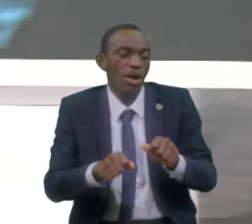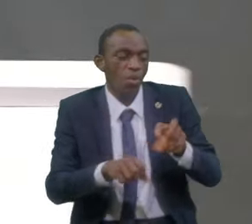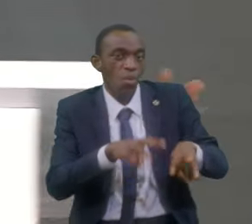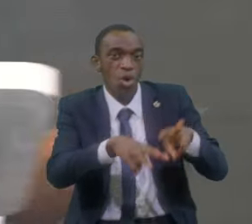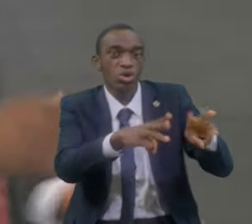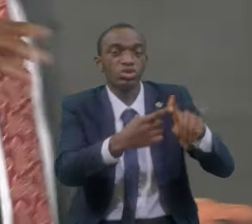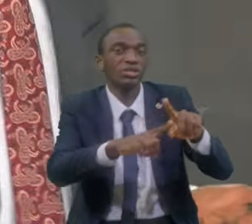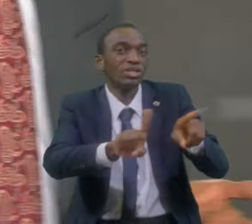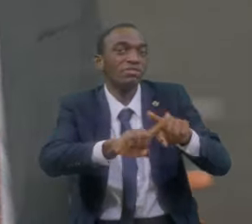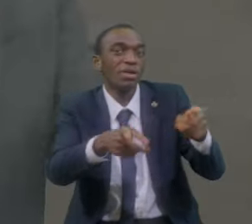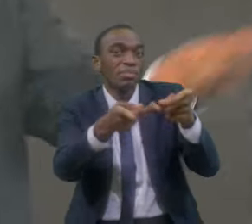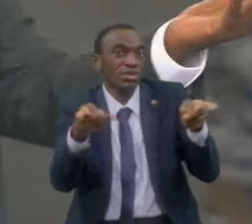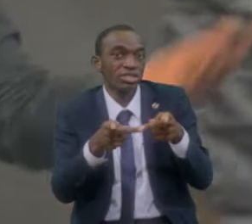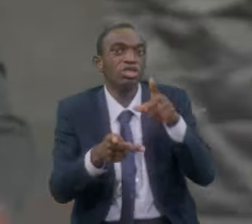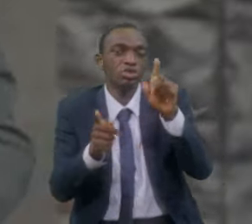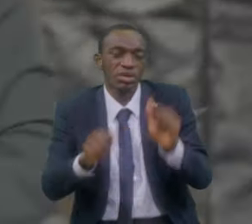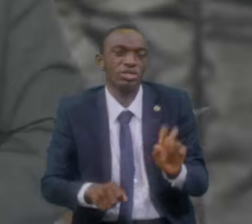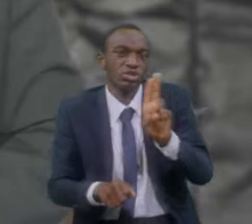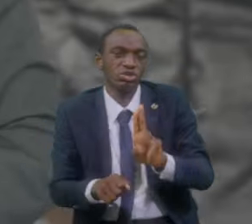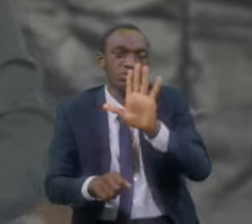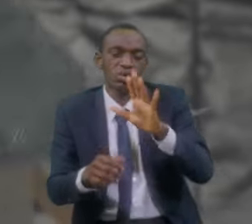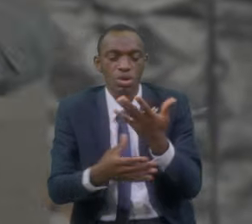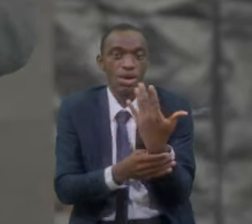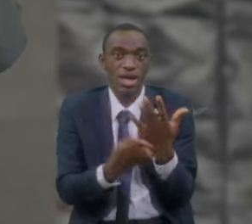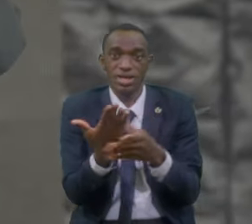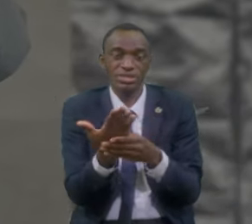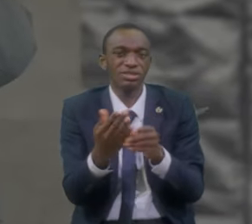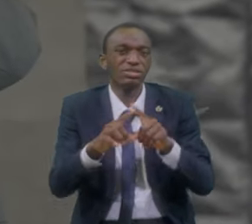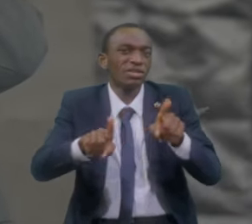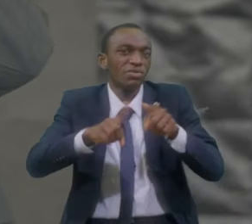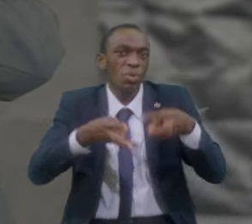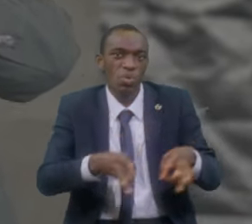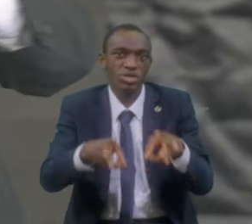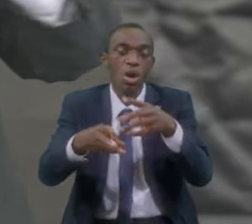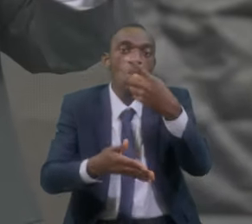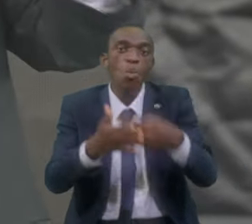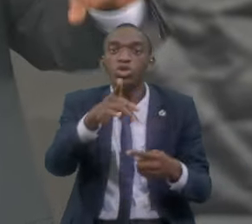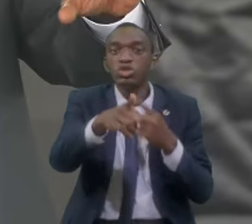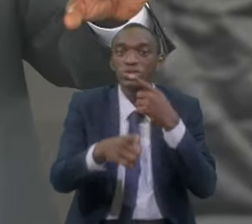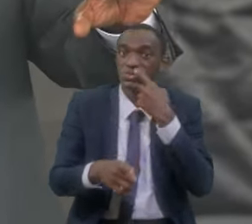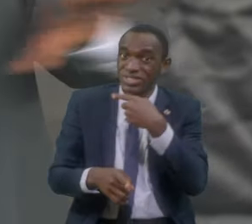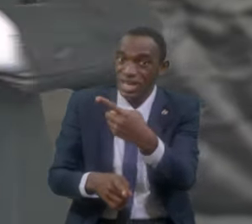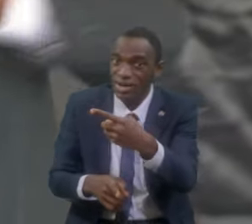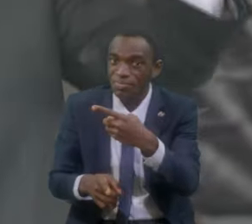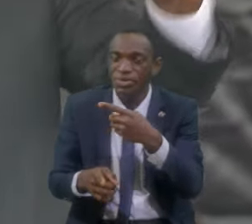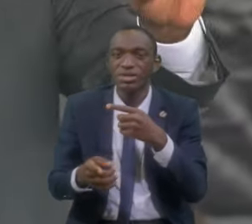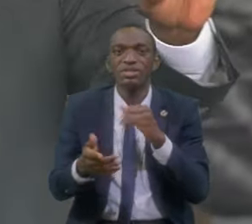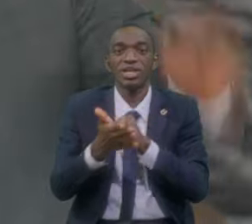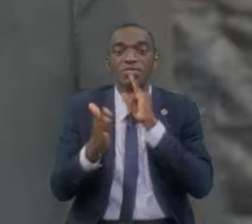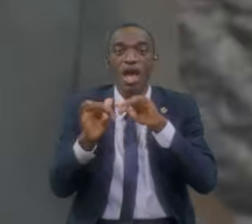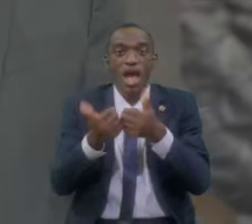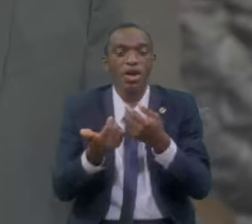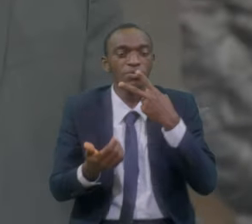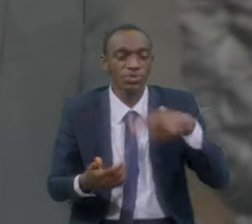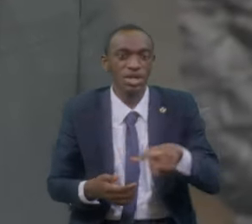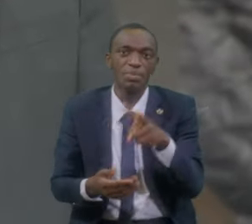can use your hand various ways. What you say, that's how serpents came